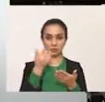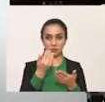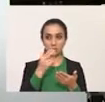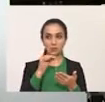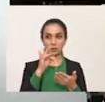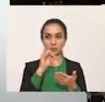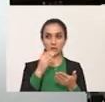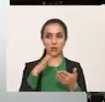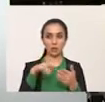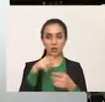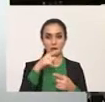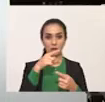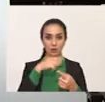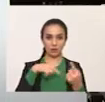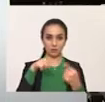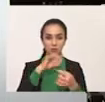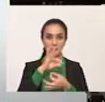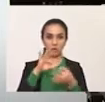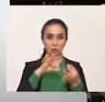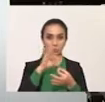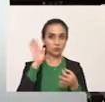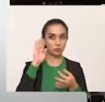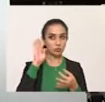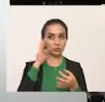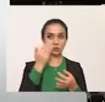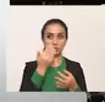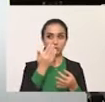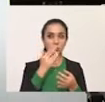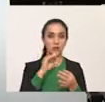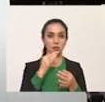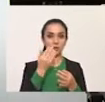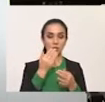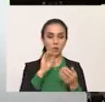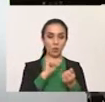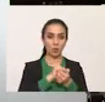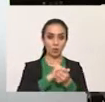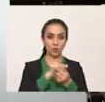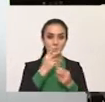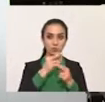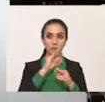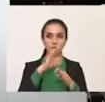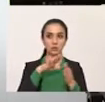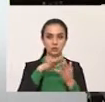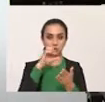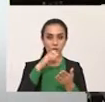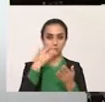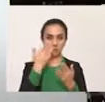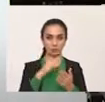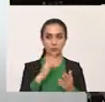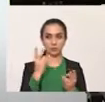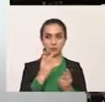preparat atrofidagi ortiqcha suyuqlikni biz filtr qog'ozi yordamida shimdirib